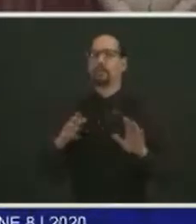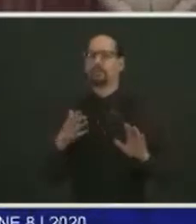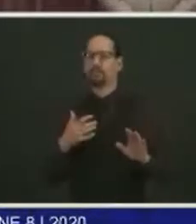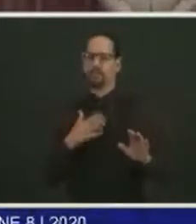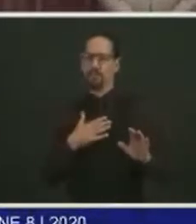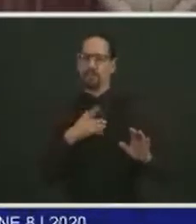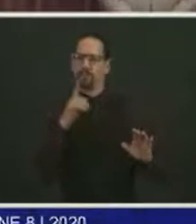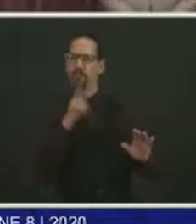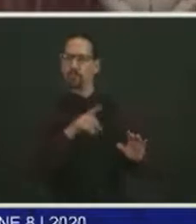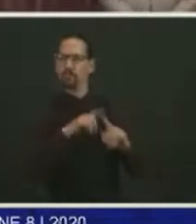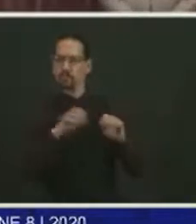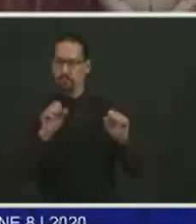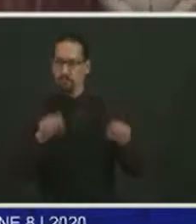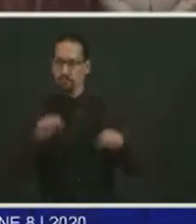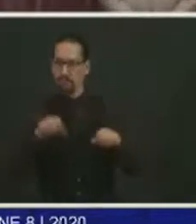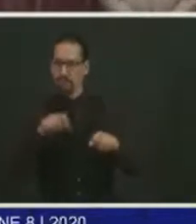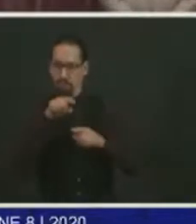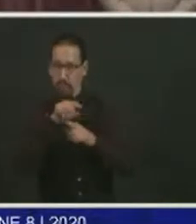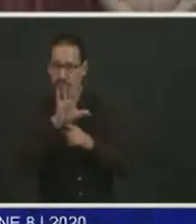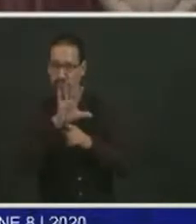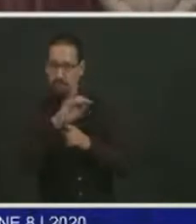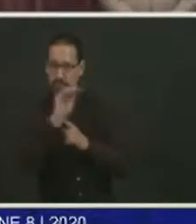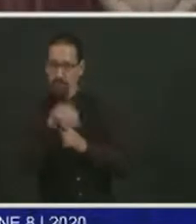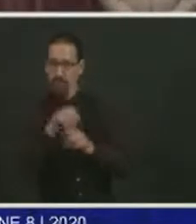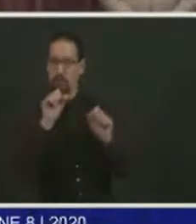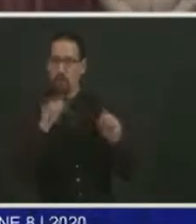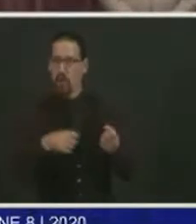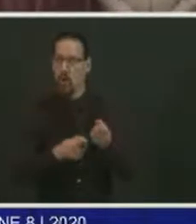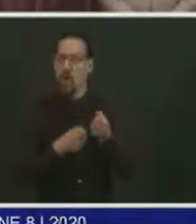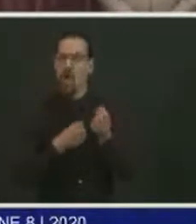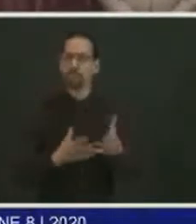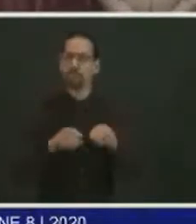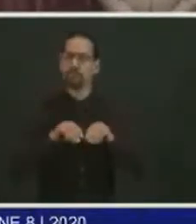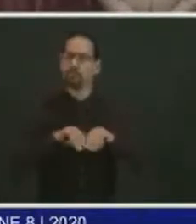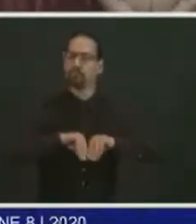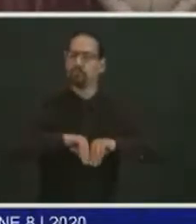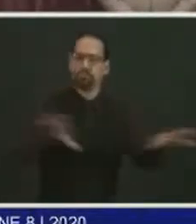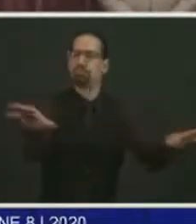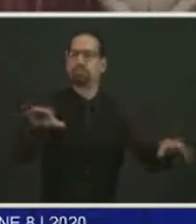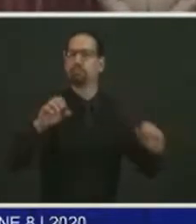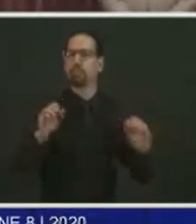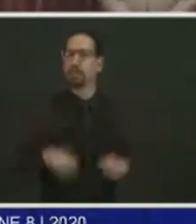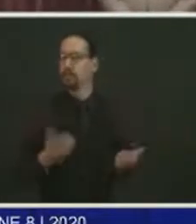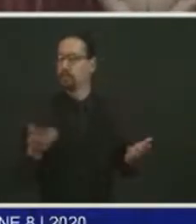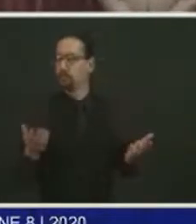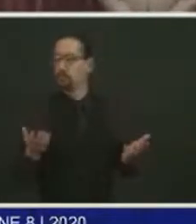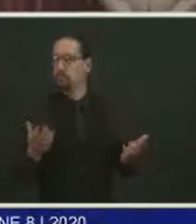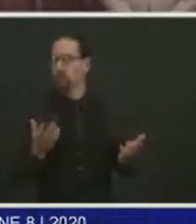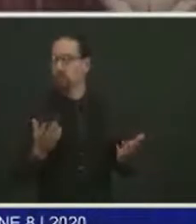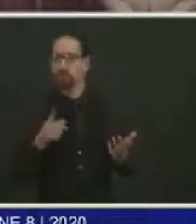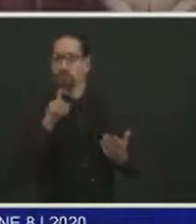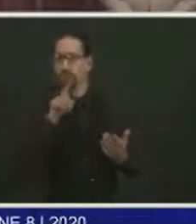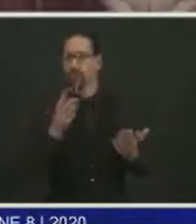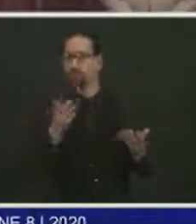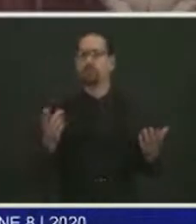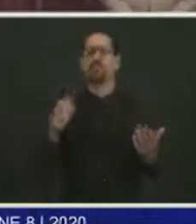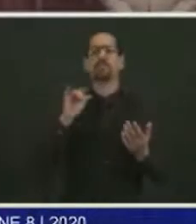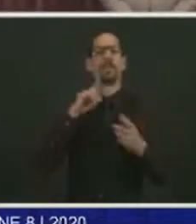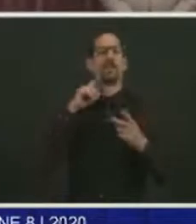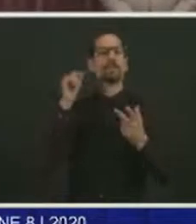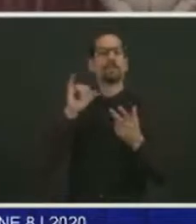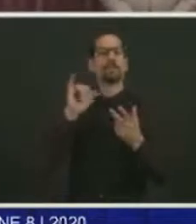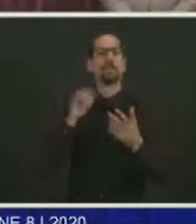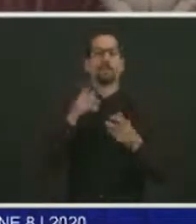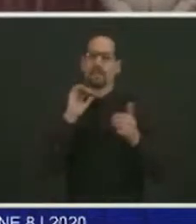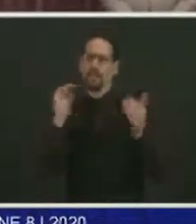of a significant outbreak as a result of the demonstration would also be rather low. Of course, he's also making the observation that the reason we